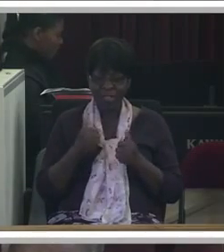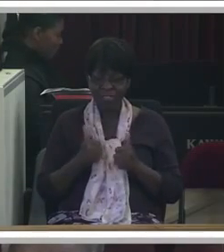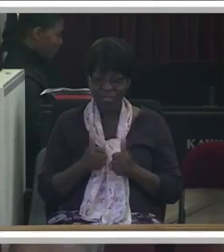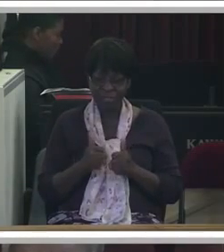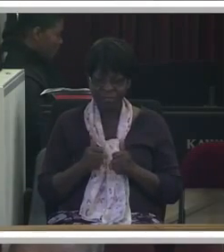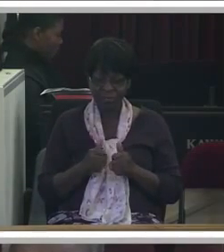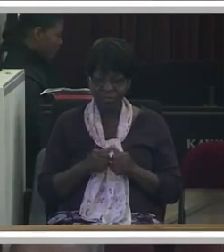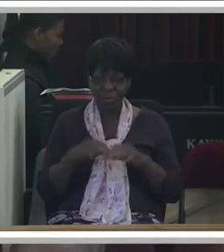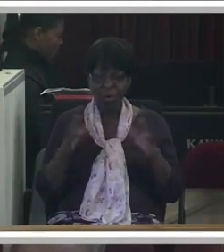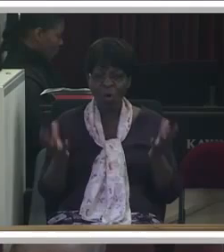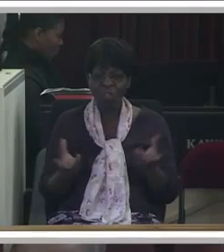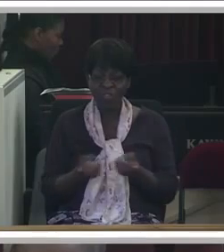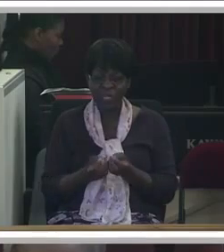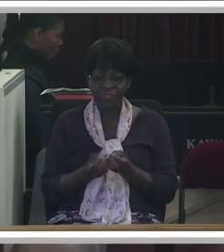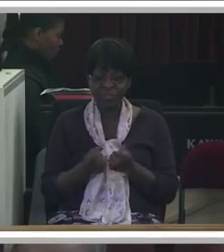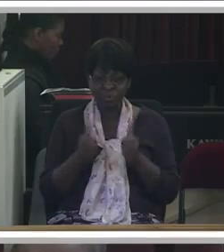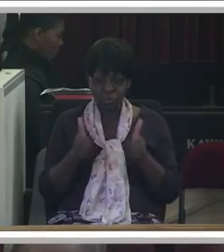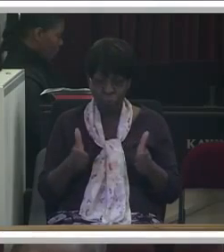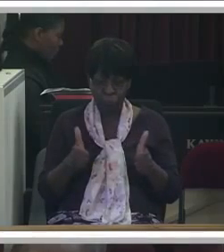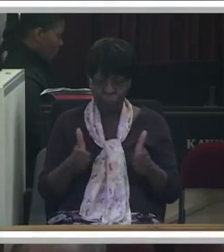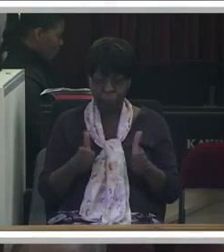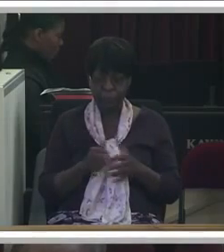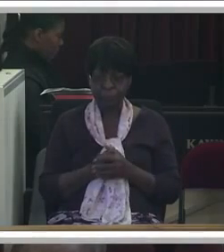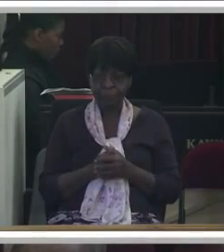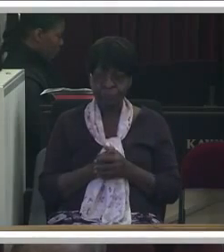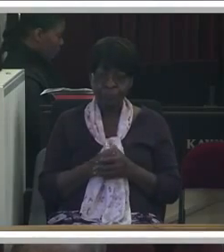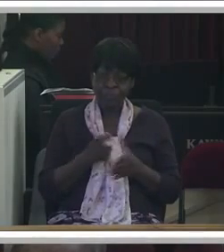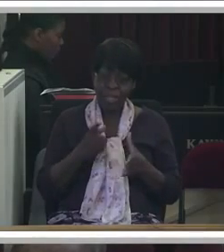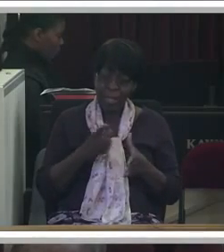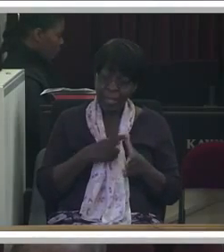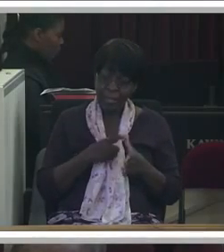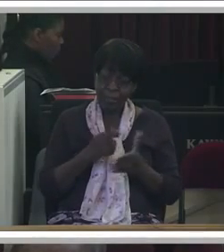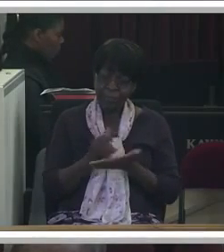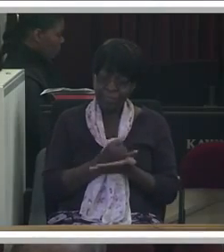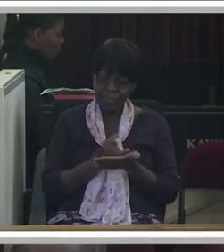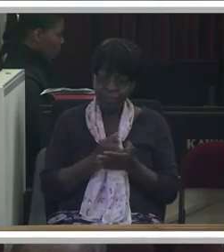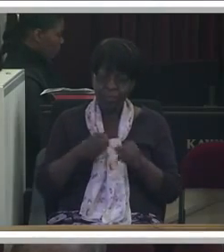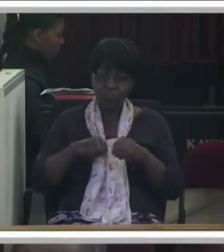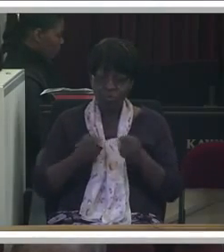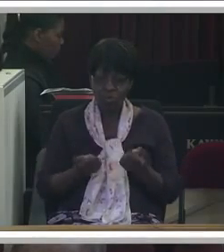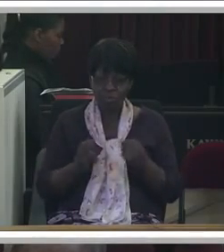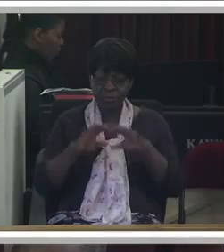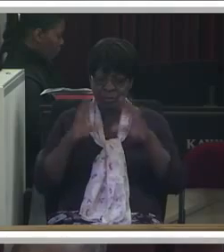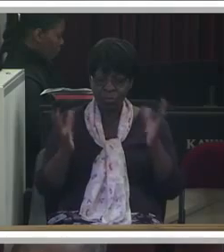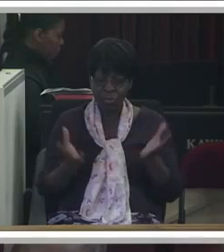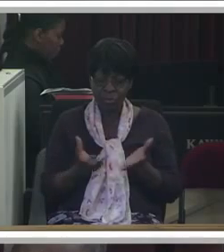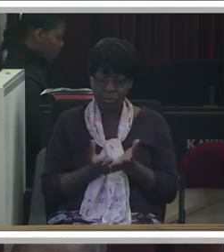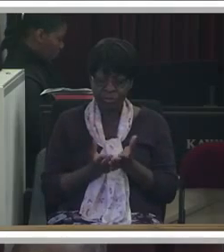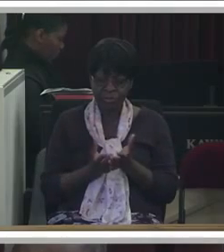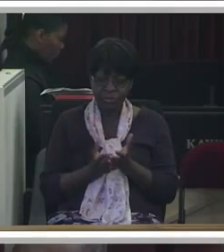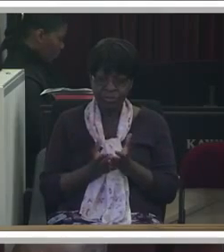And so, Adam's sin broke the world. So here today,